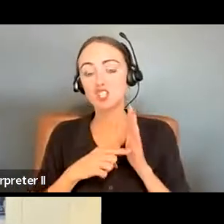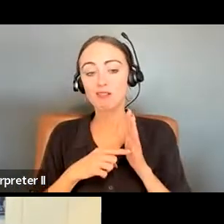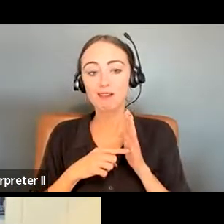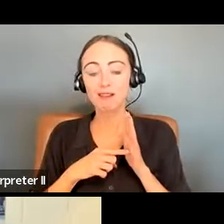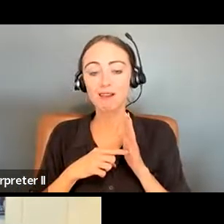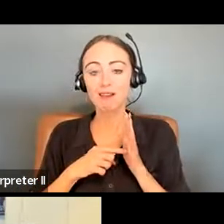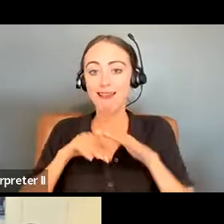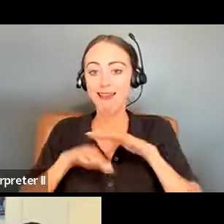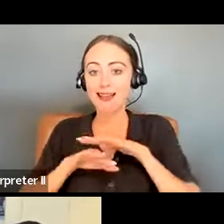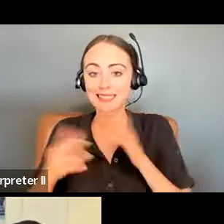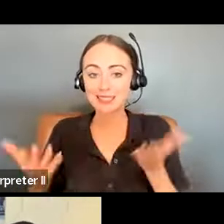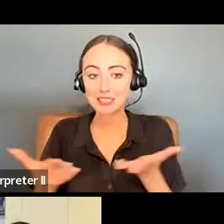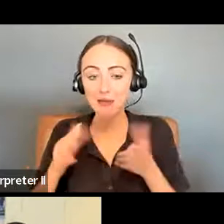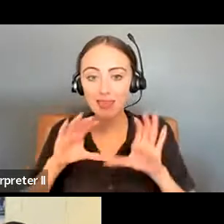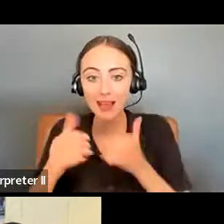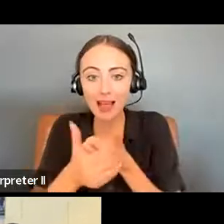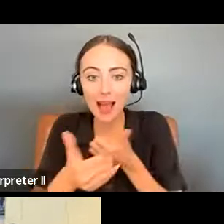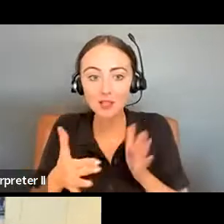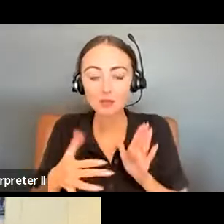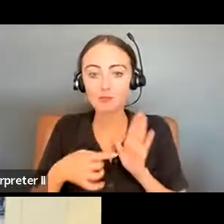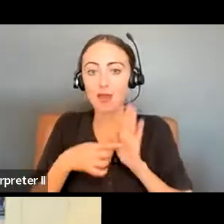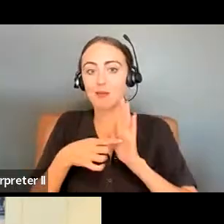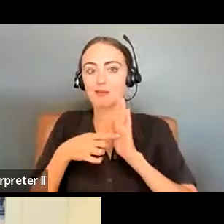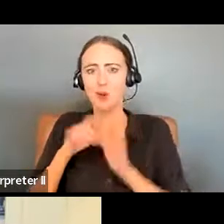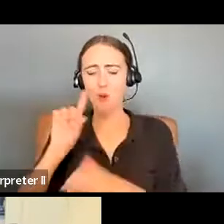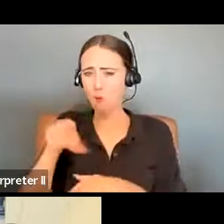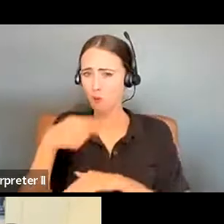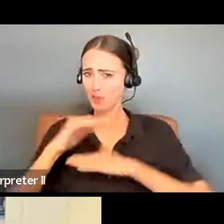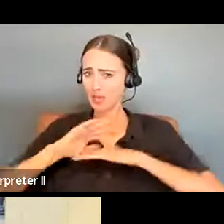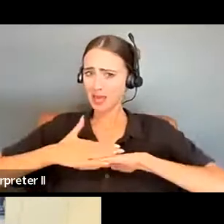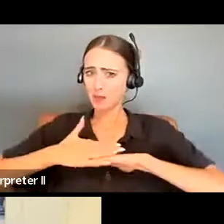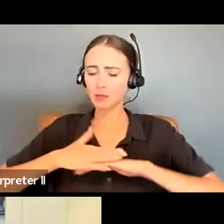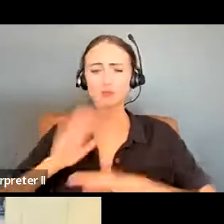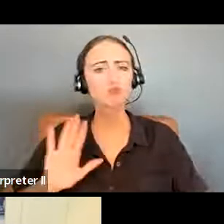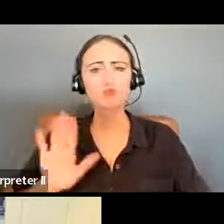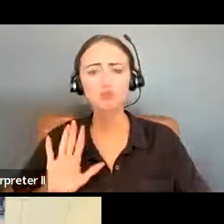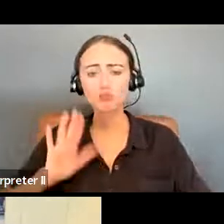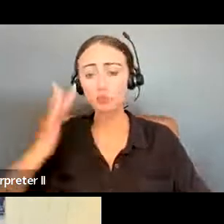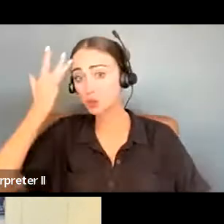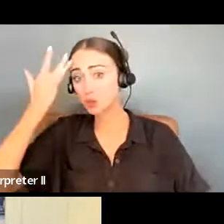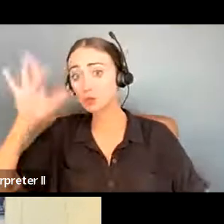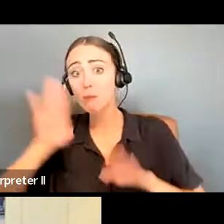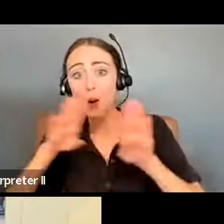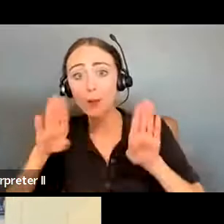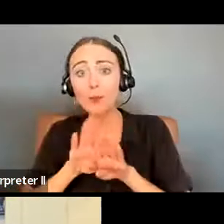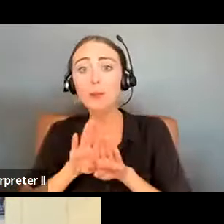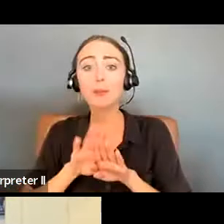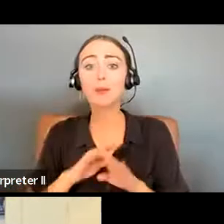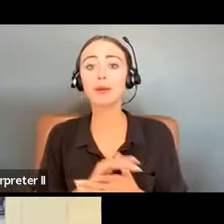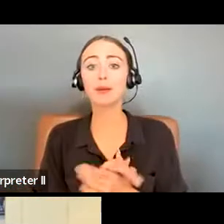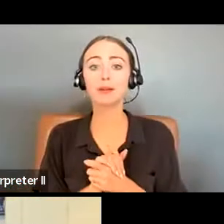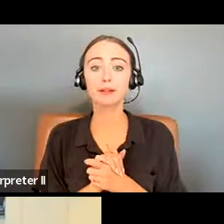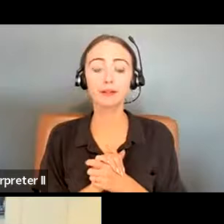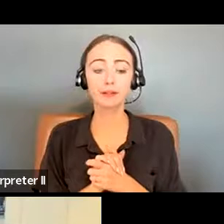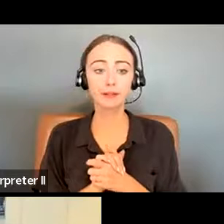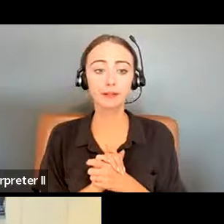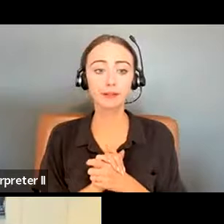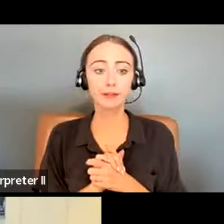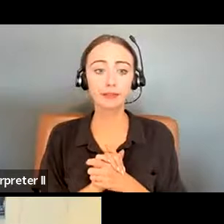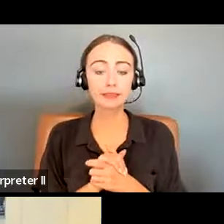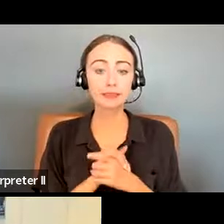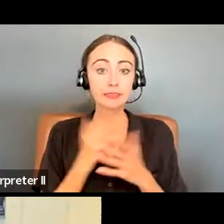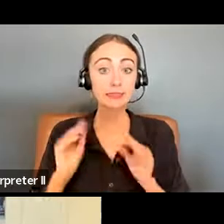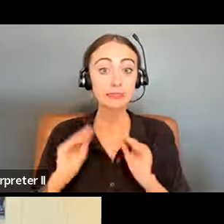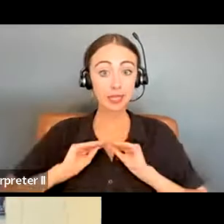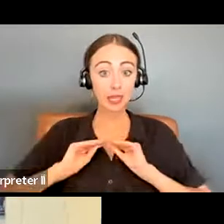access in the classroom. I'm illustrating it's not just laptops, it's smart boards. And it's